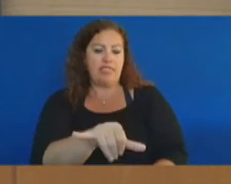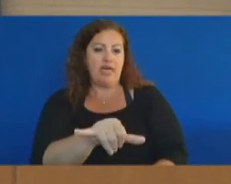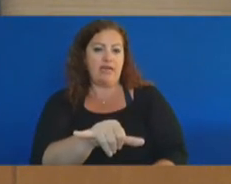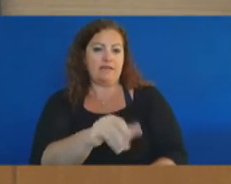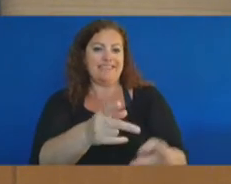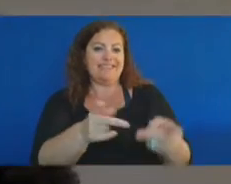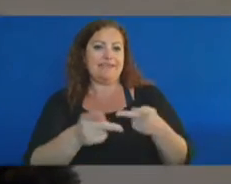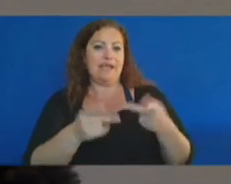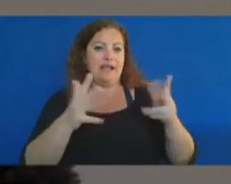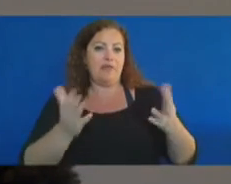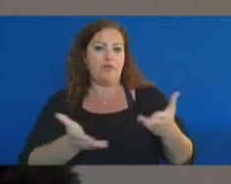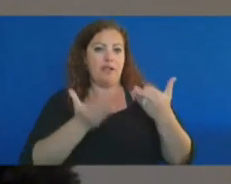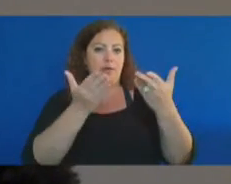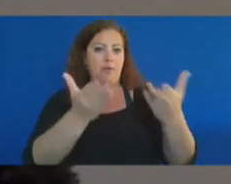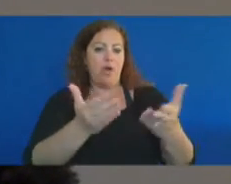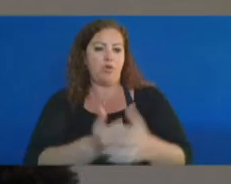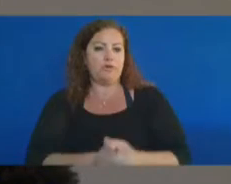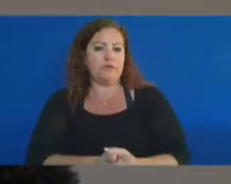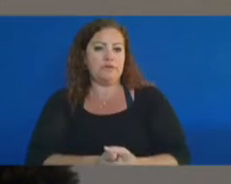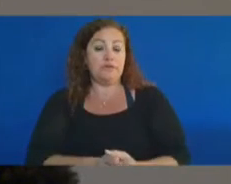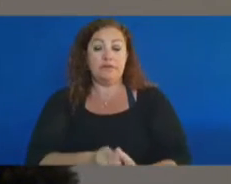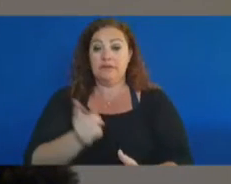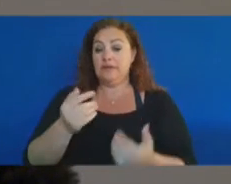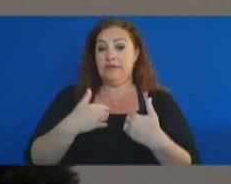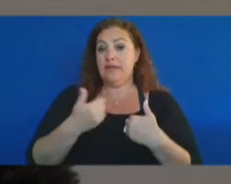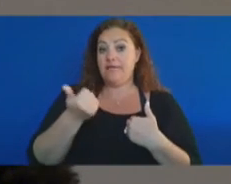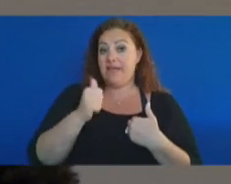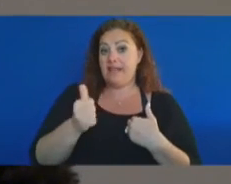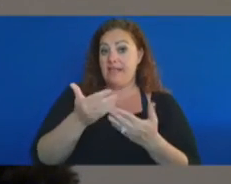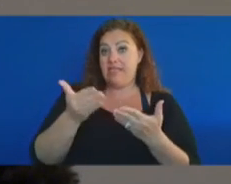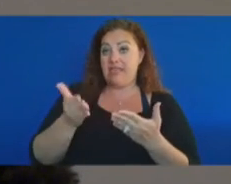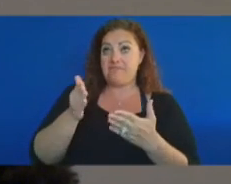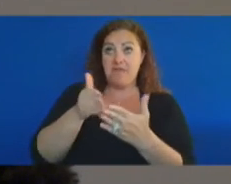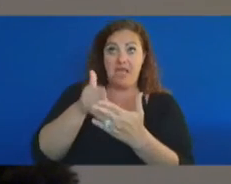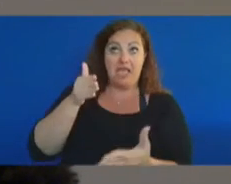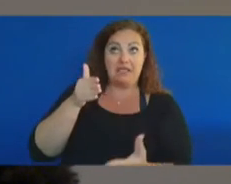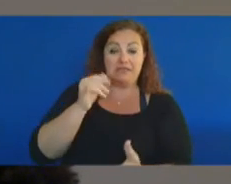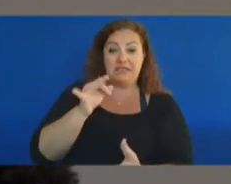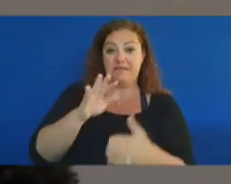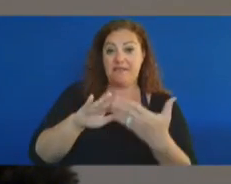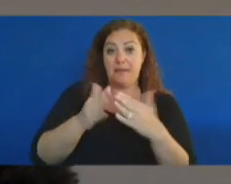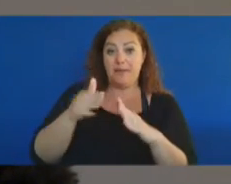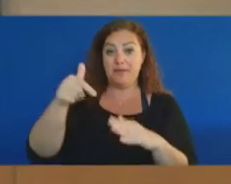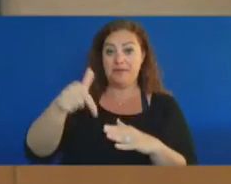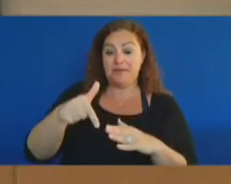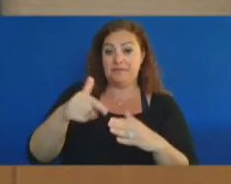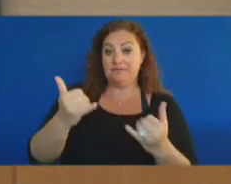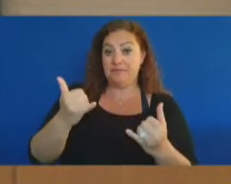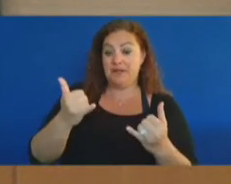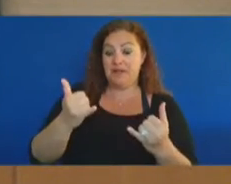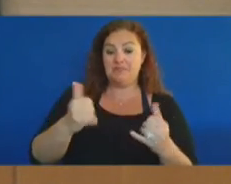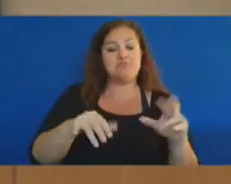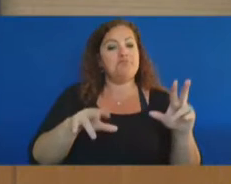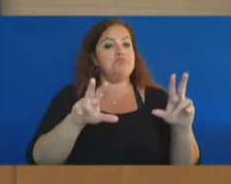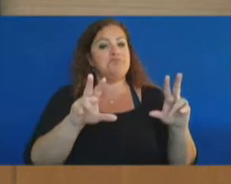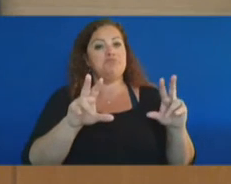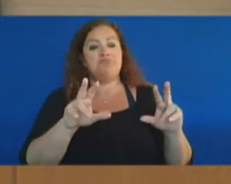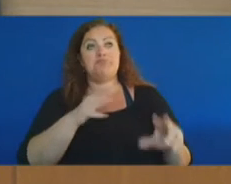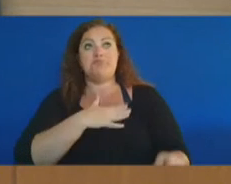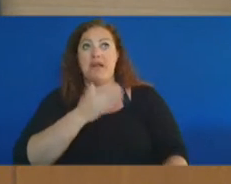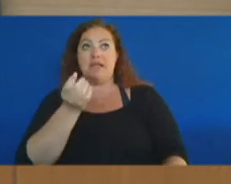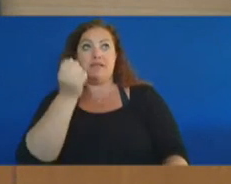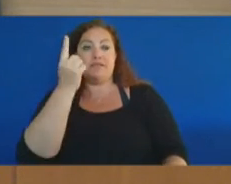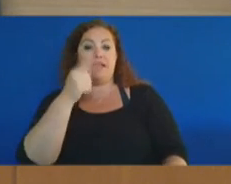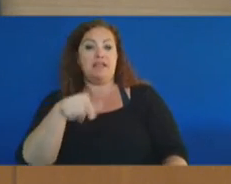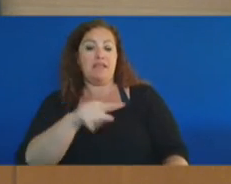proposed and so is there any recourse for those um communities at this point my understanding is that they have